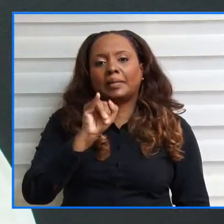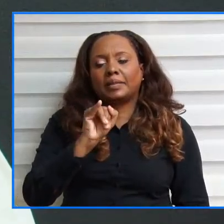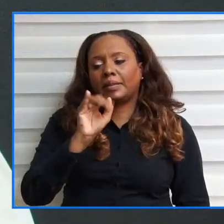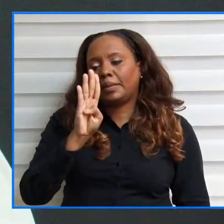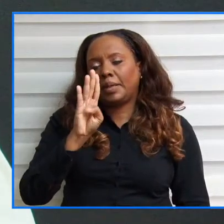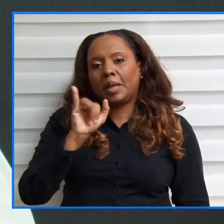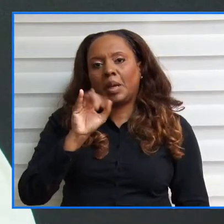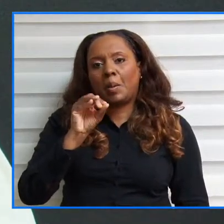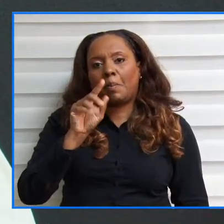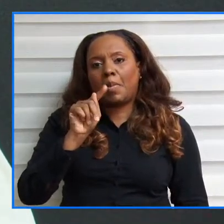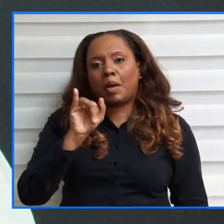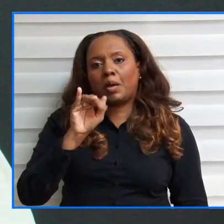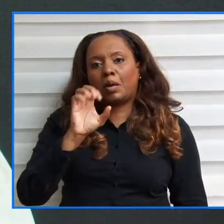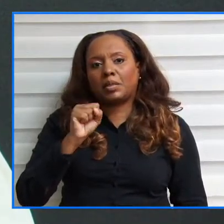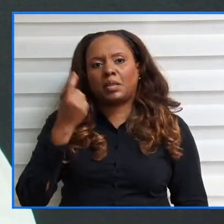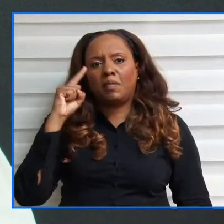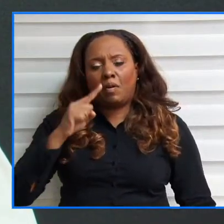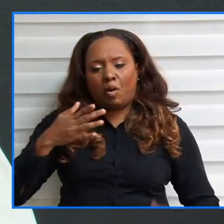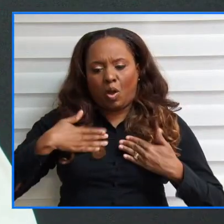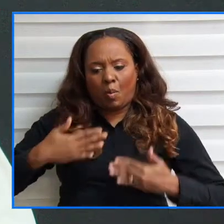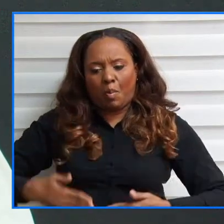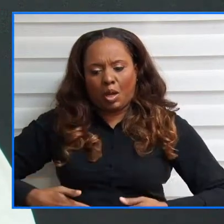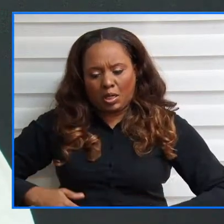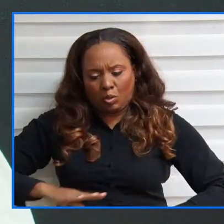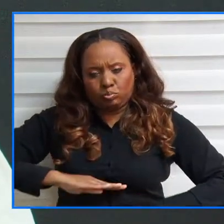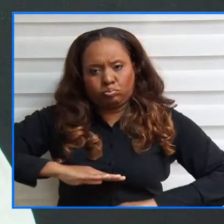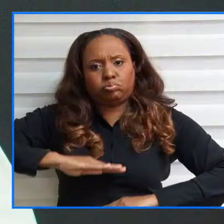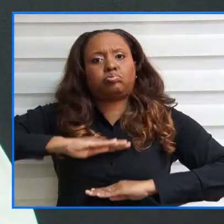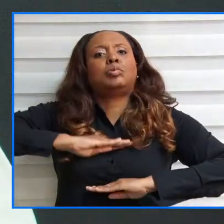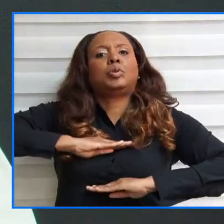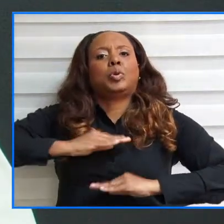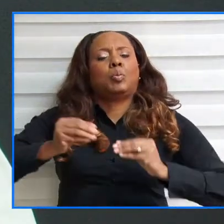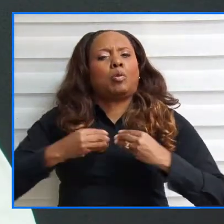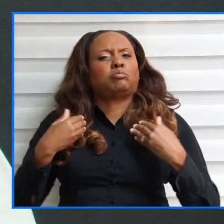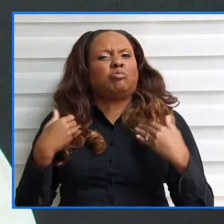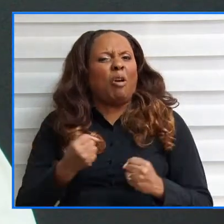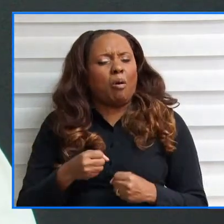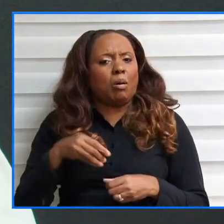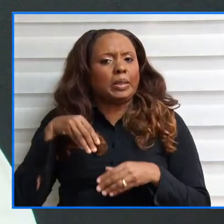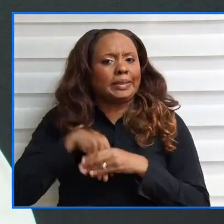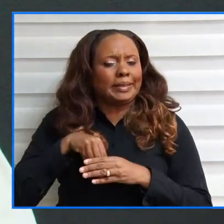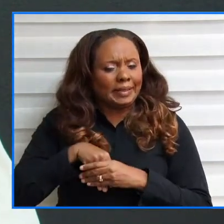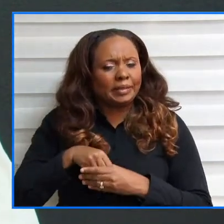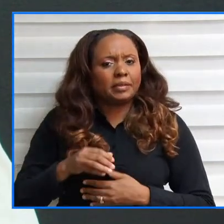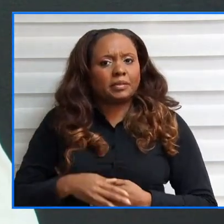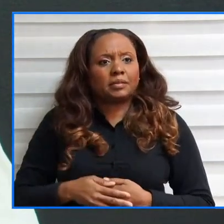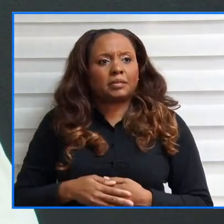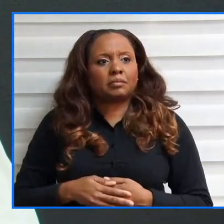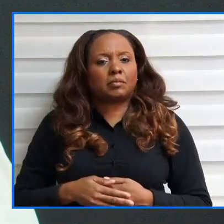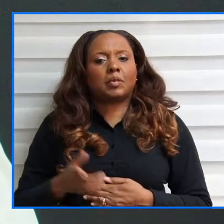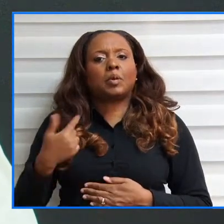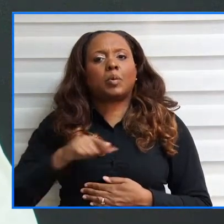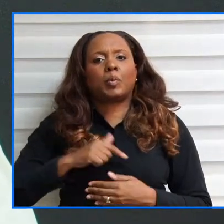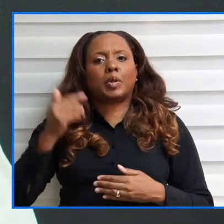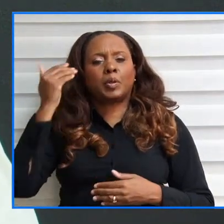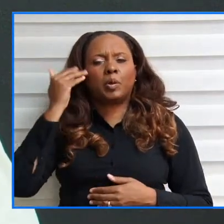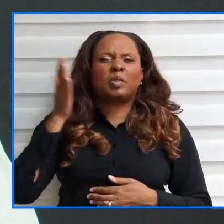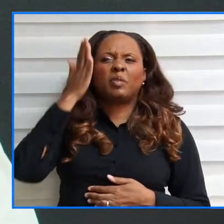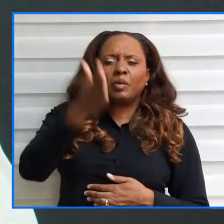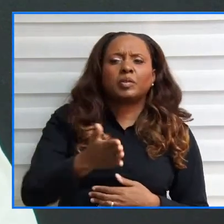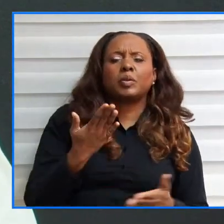building capacity as early as now must be part of our future, because we expect future pandemics in